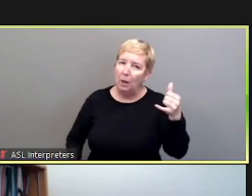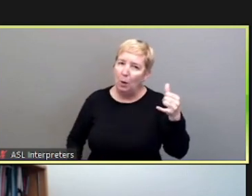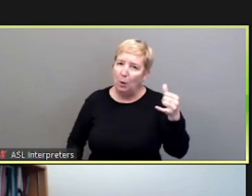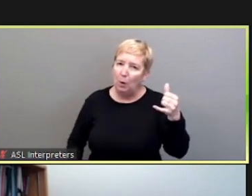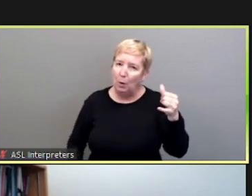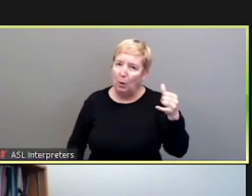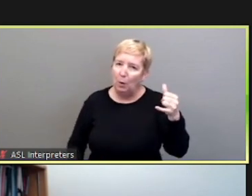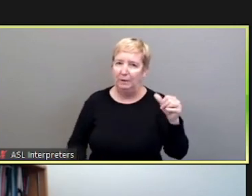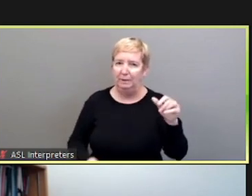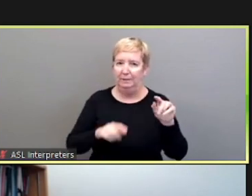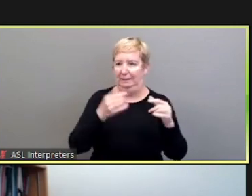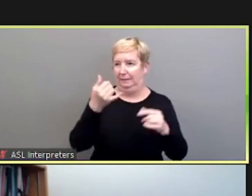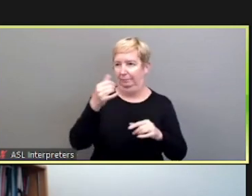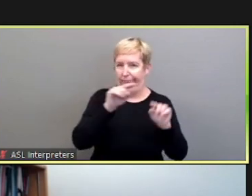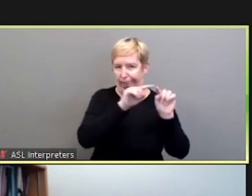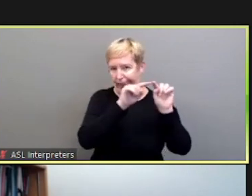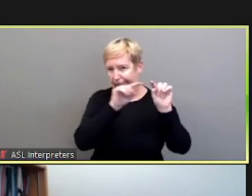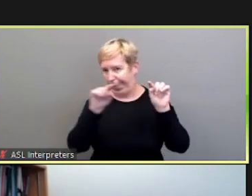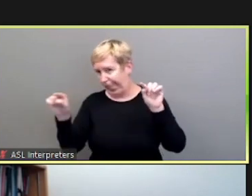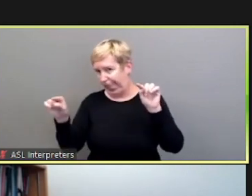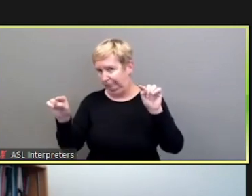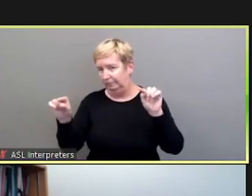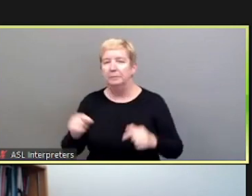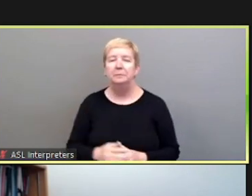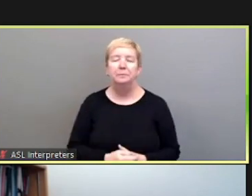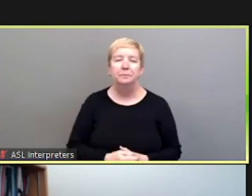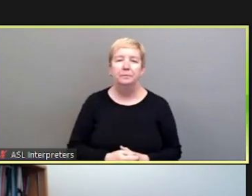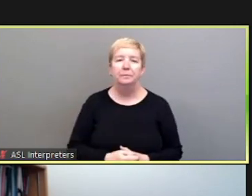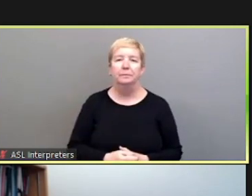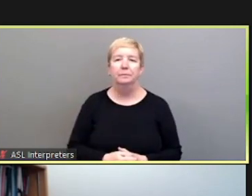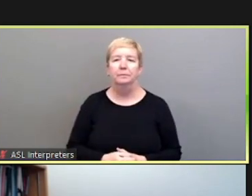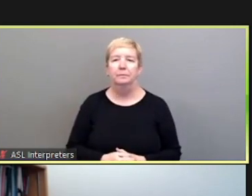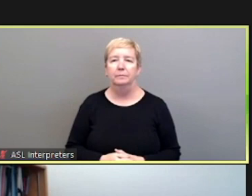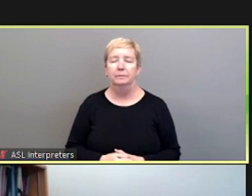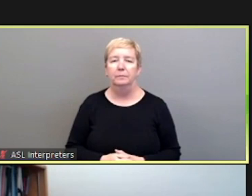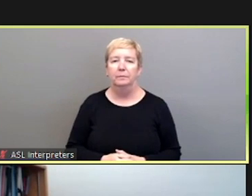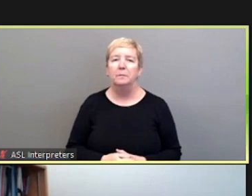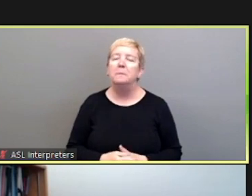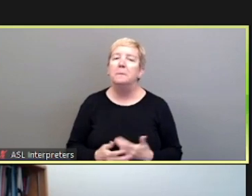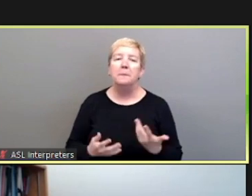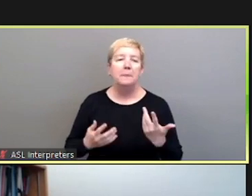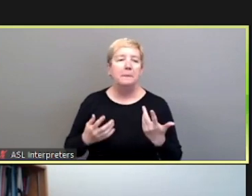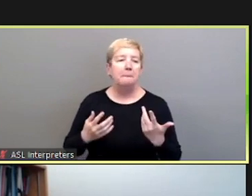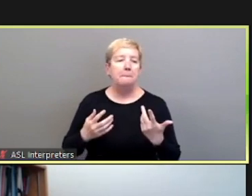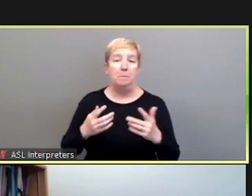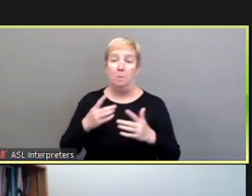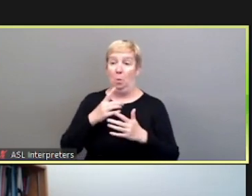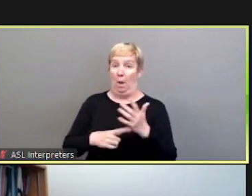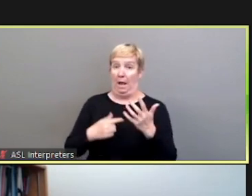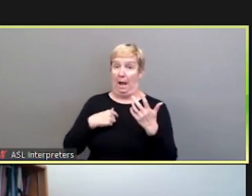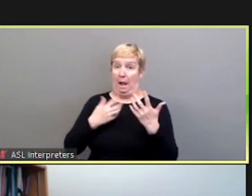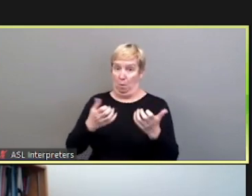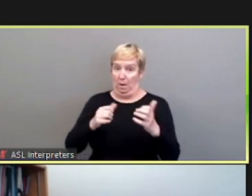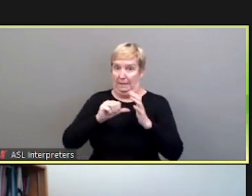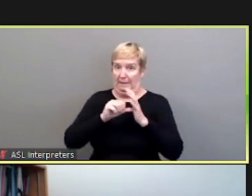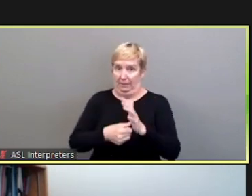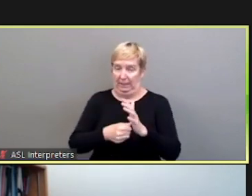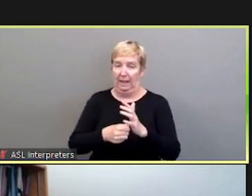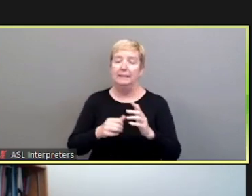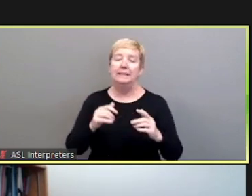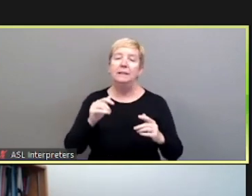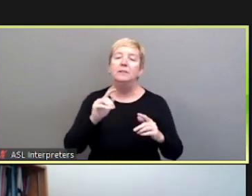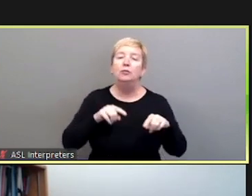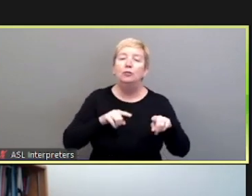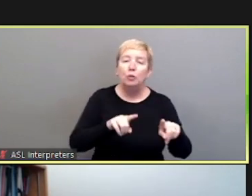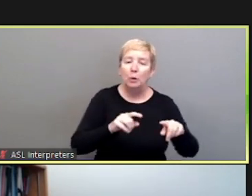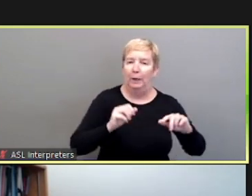line. And I think what's interesting here, we want to show you that the case rates in the winter